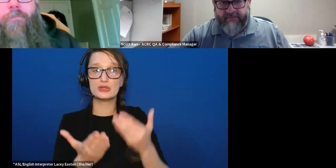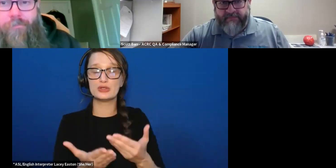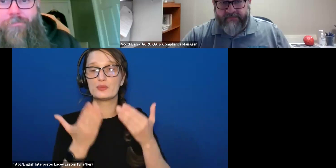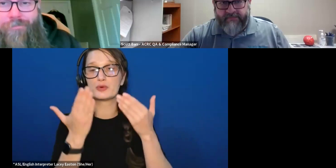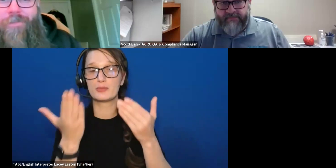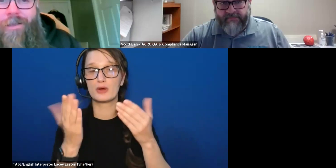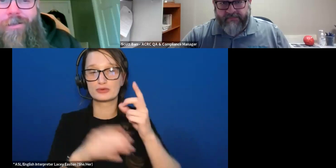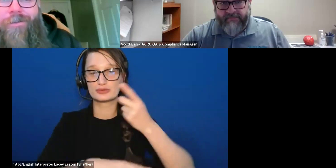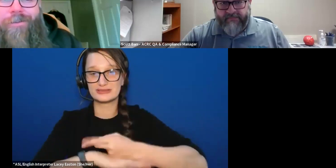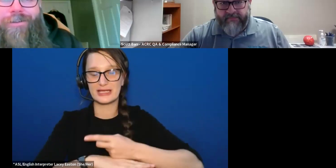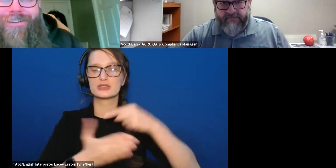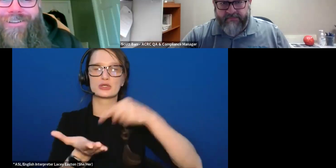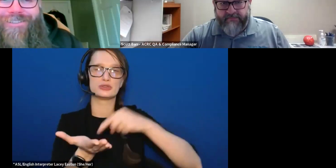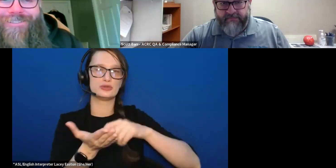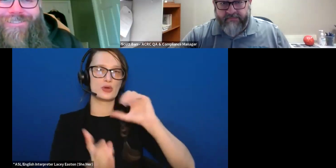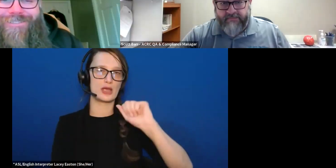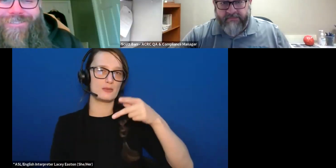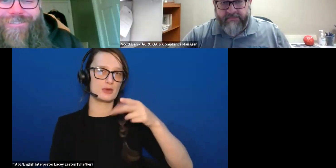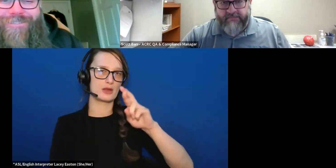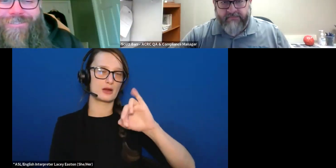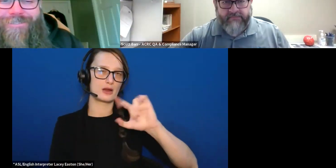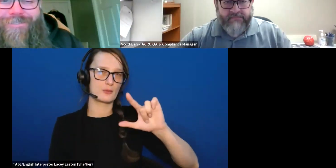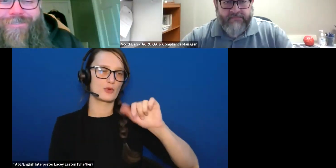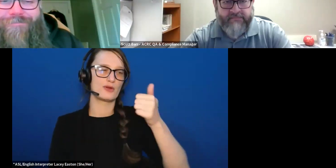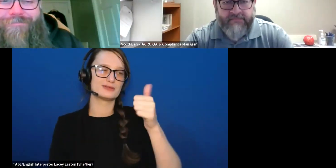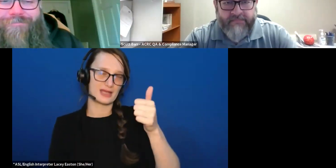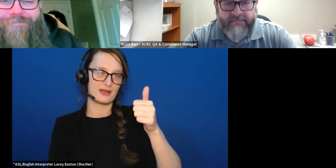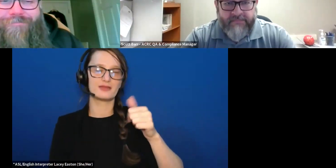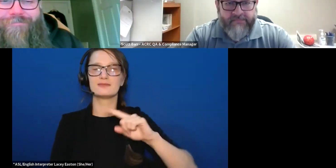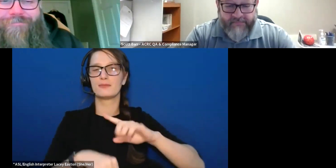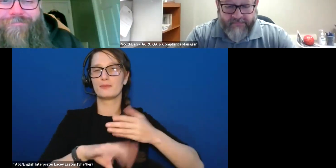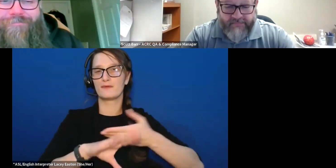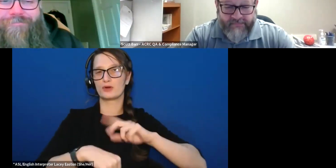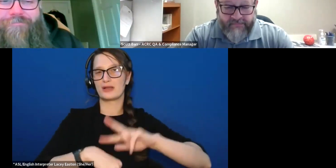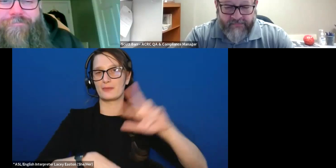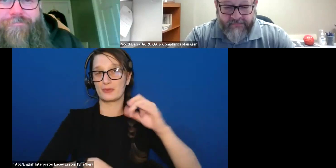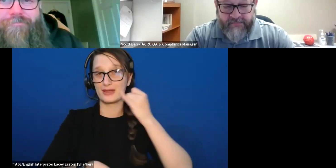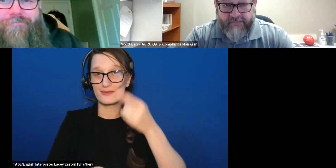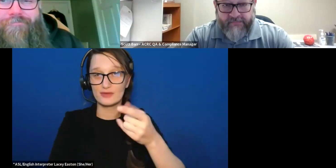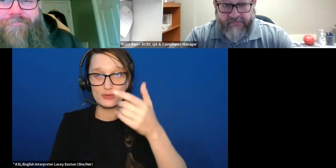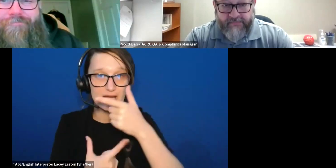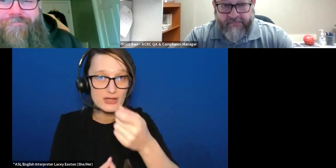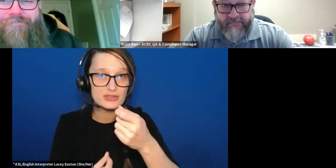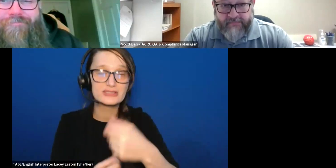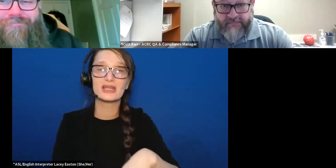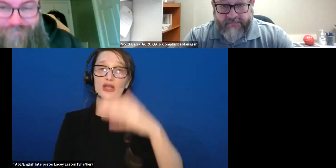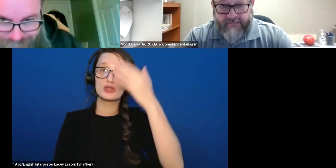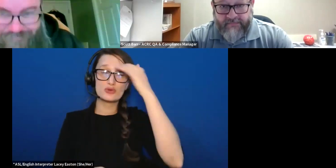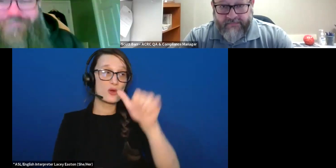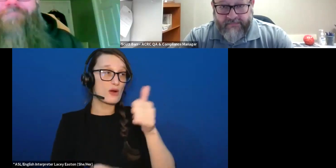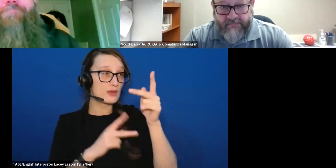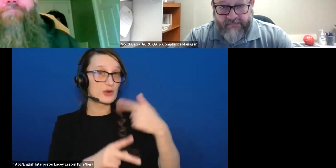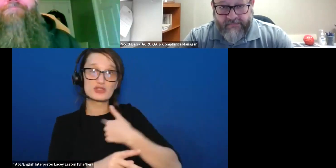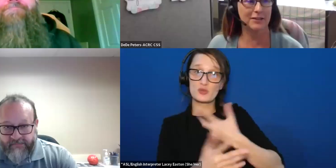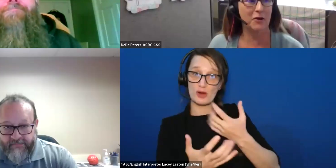o'clock. So please, if you're interested, you know somebody that's interested, you have somebody that we could call for you that's interested,